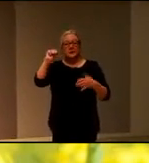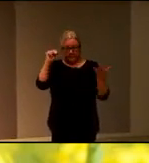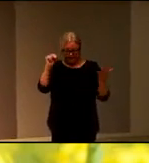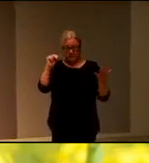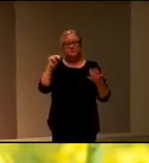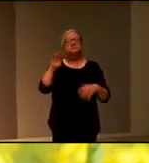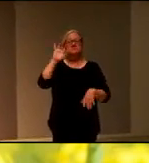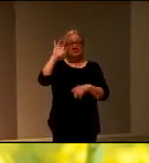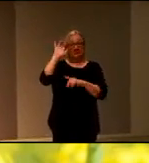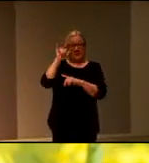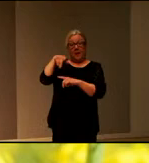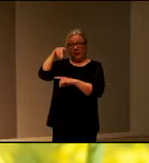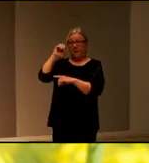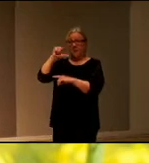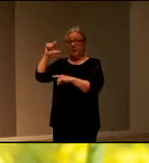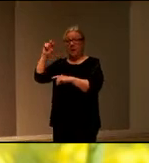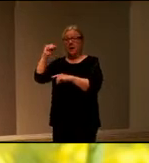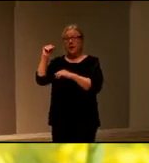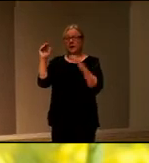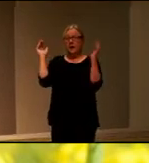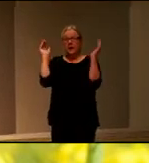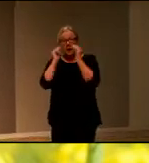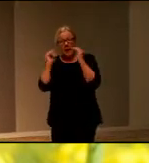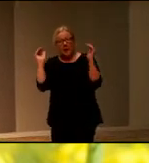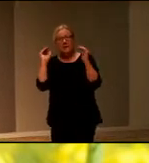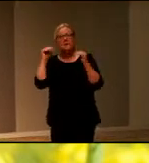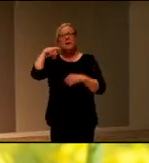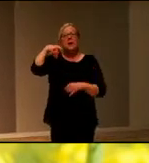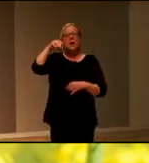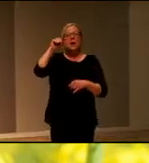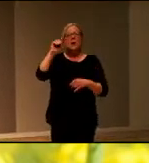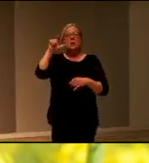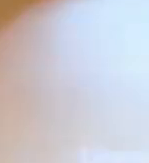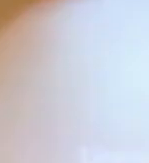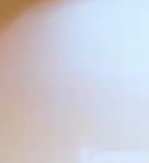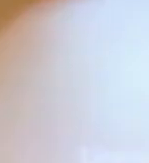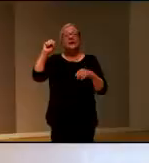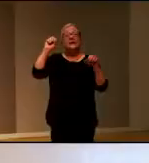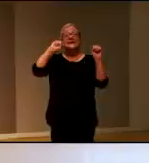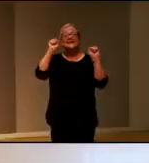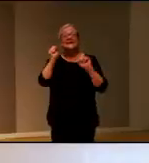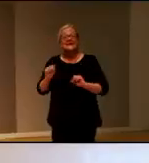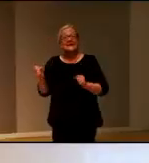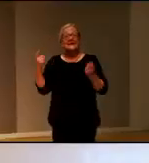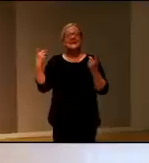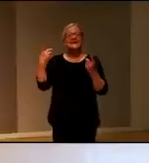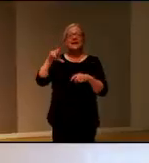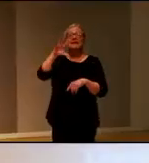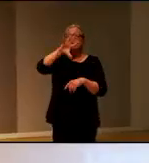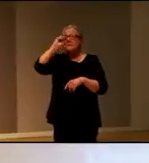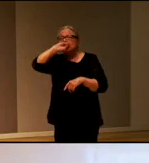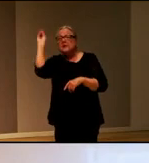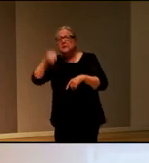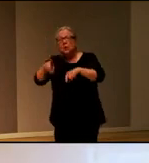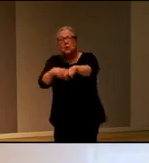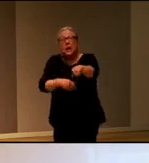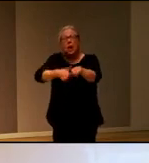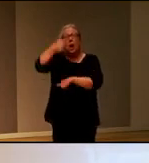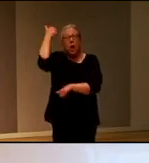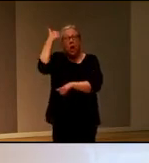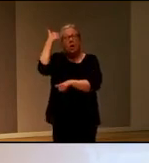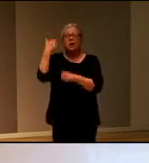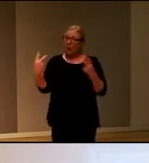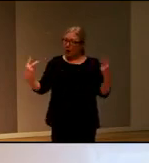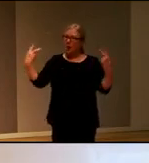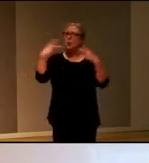levels and pollen seasons have been 50% longer because of climate change with higher concentrations. Maybe you guys